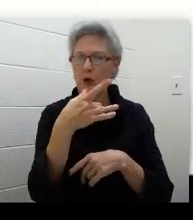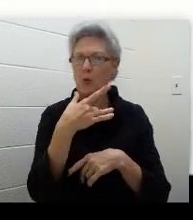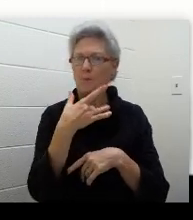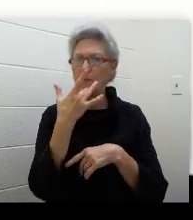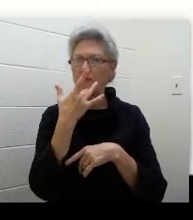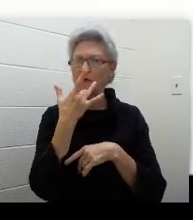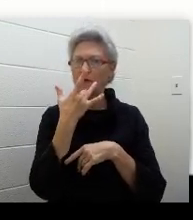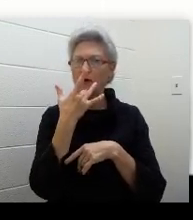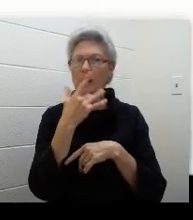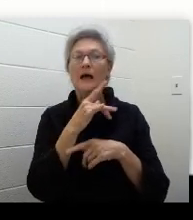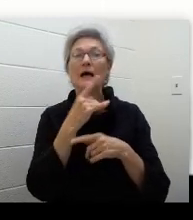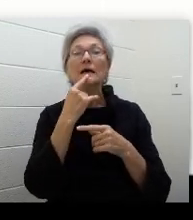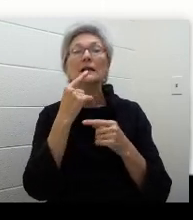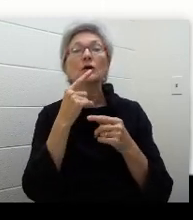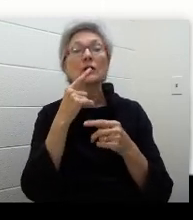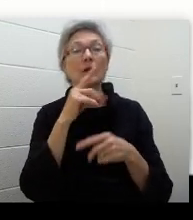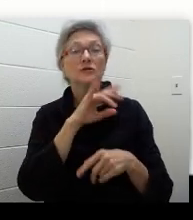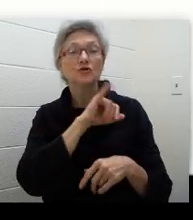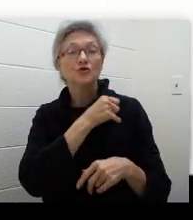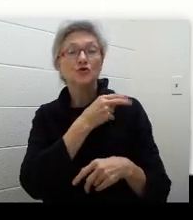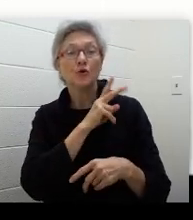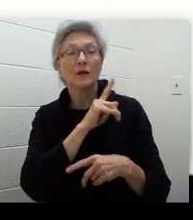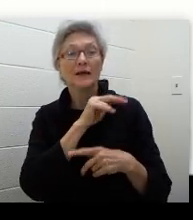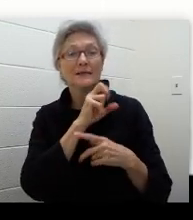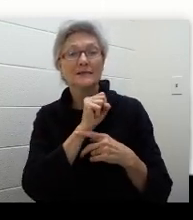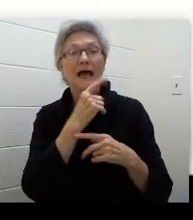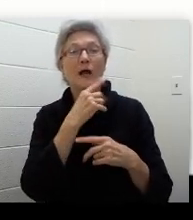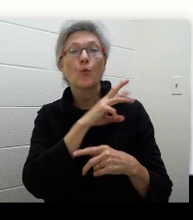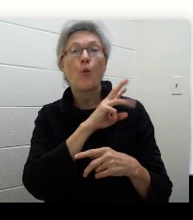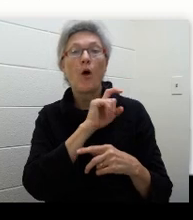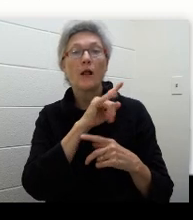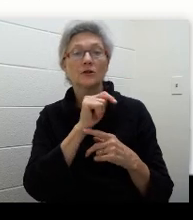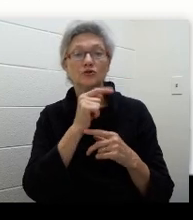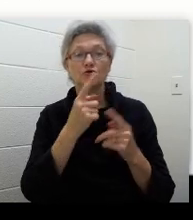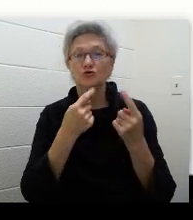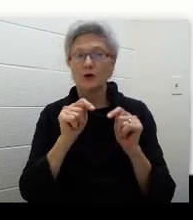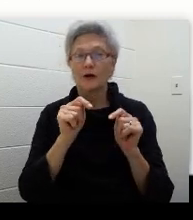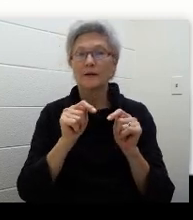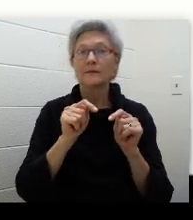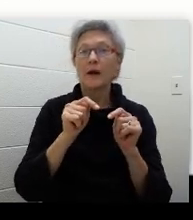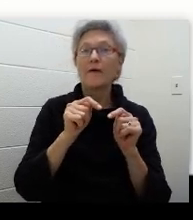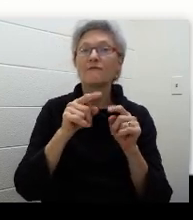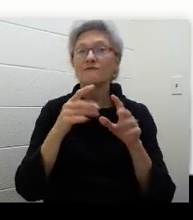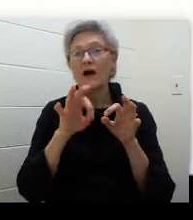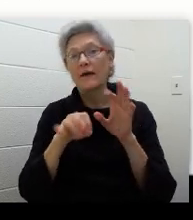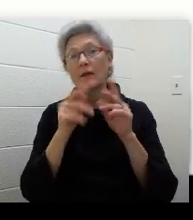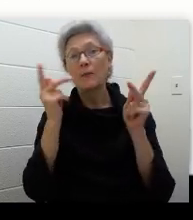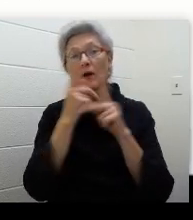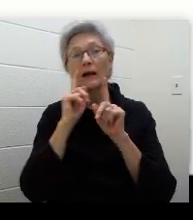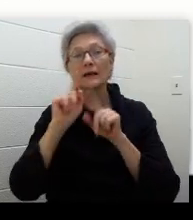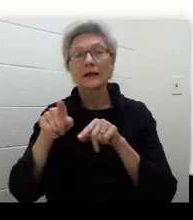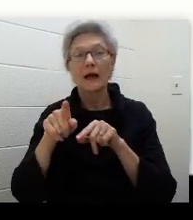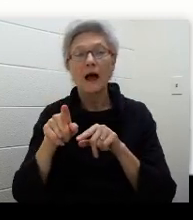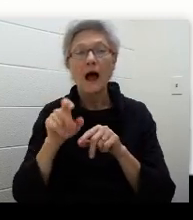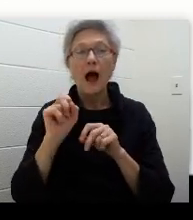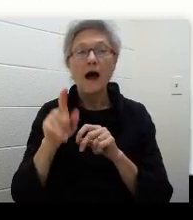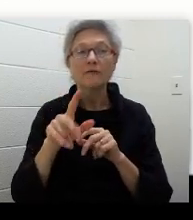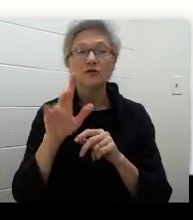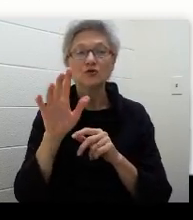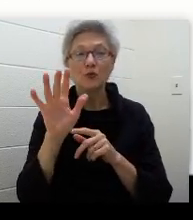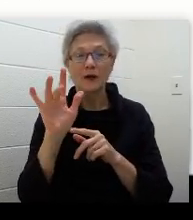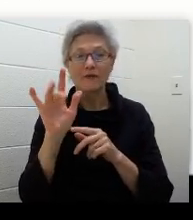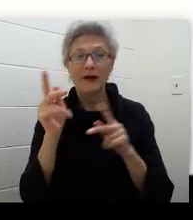It says Julius and Walt both tried to find the product of 25 and 16. One of them solved it incorrectly. Who